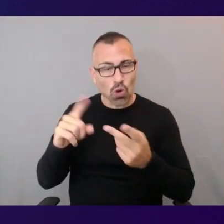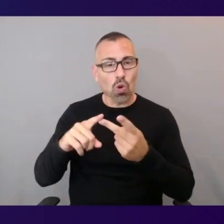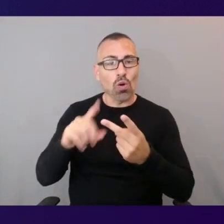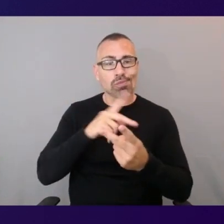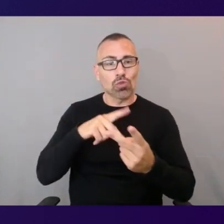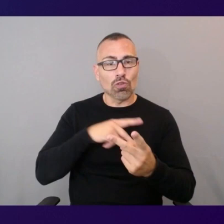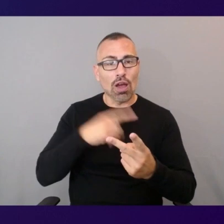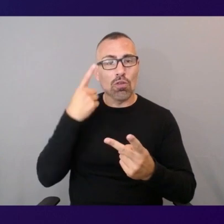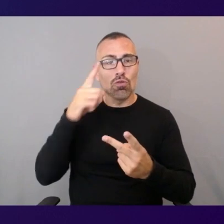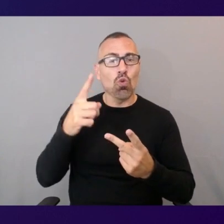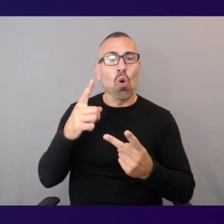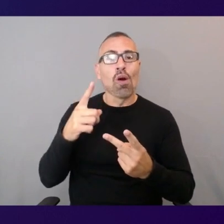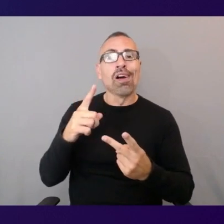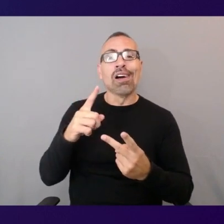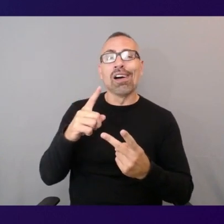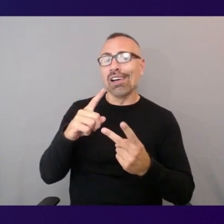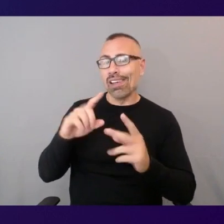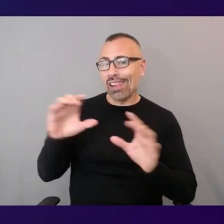an active migration.